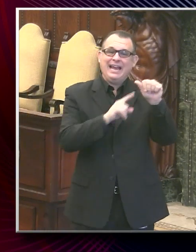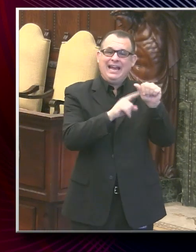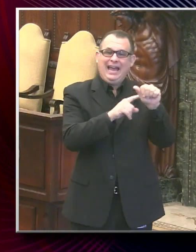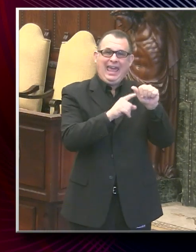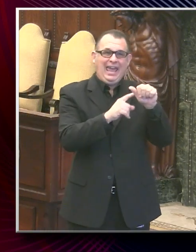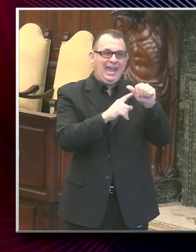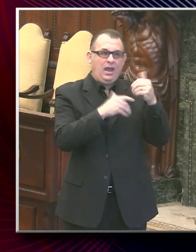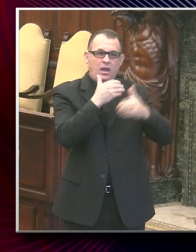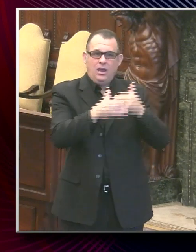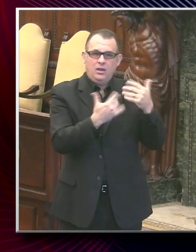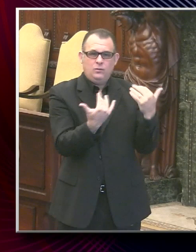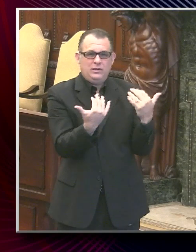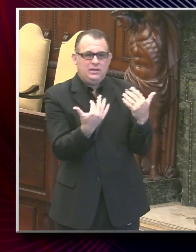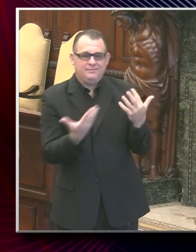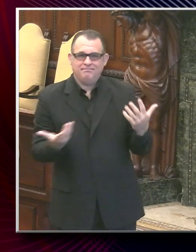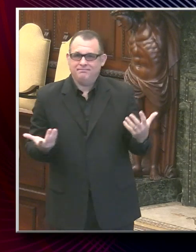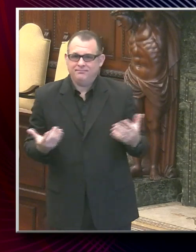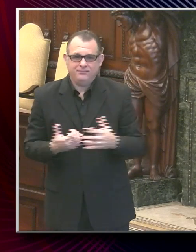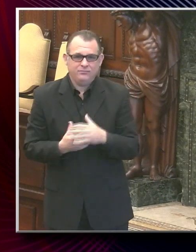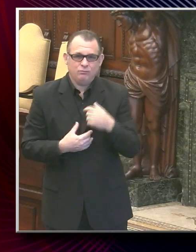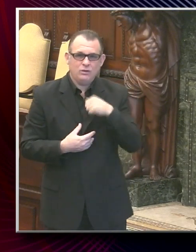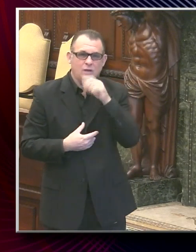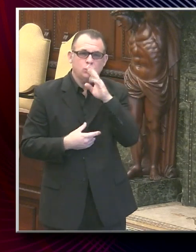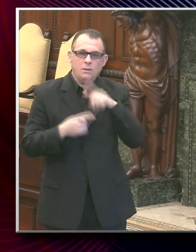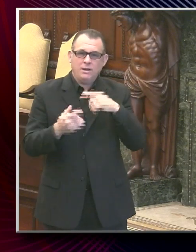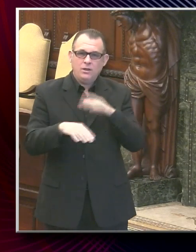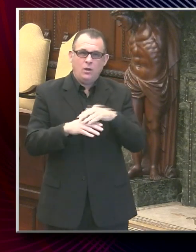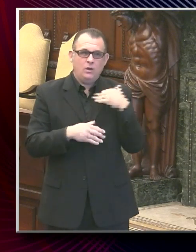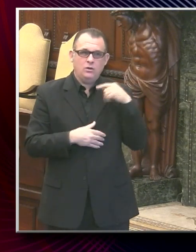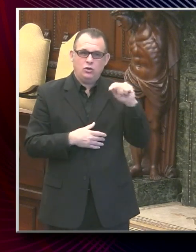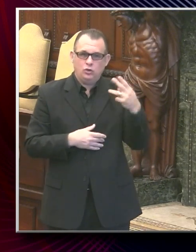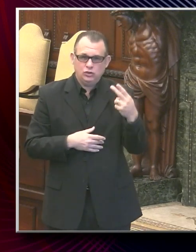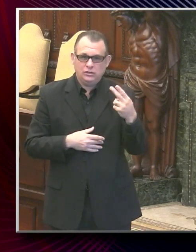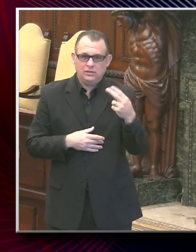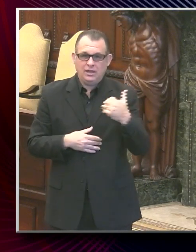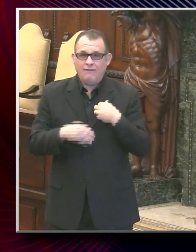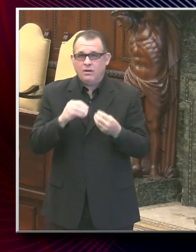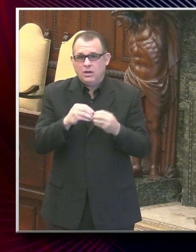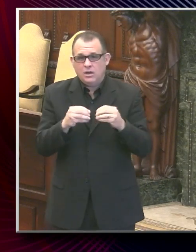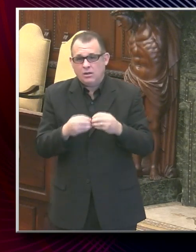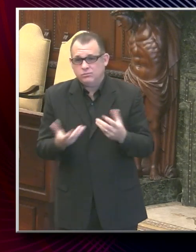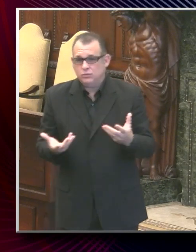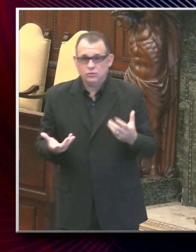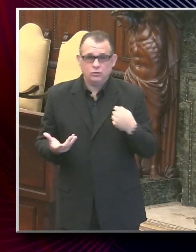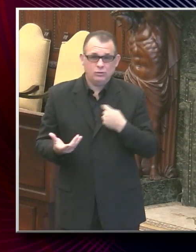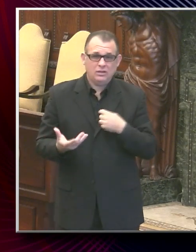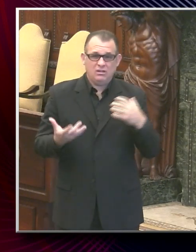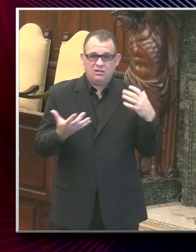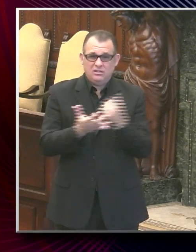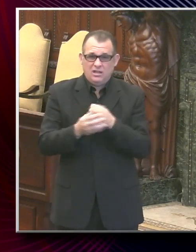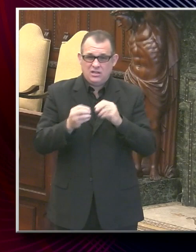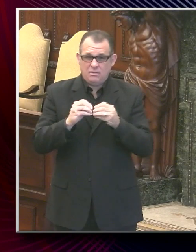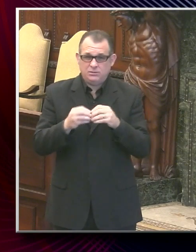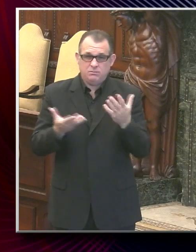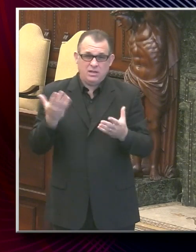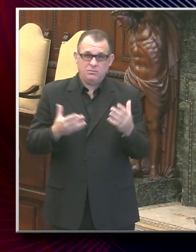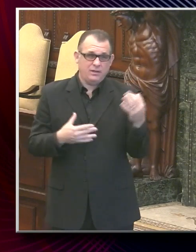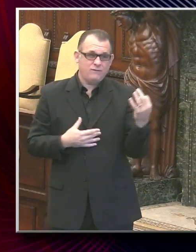we only have this twice a week, so we didn't talk about it on Thursday. We have the numbers probably collected on Friday, so this is our first press release since then.